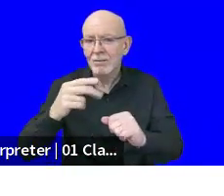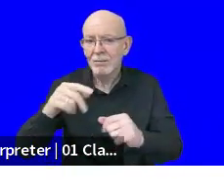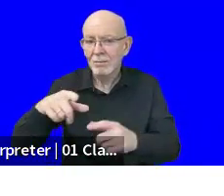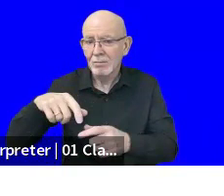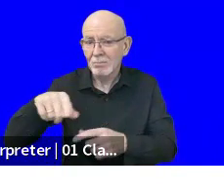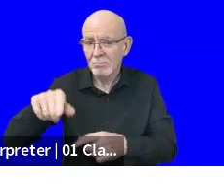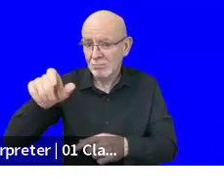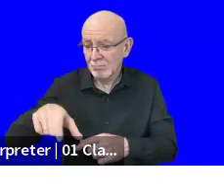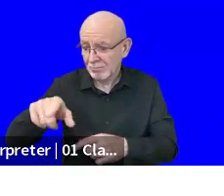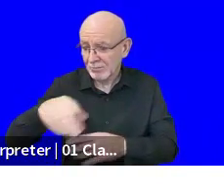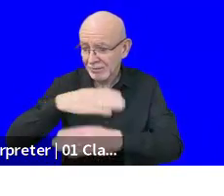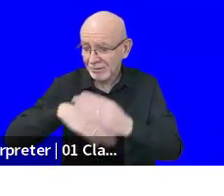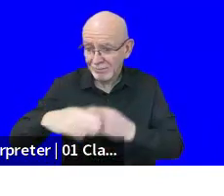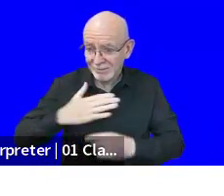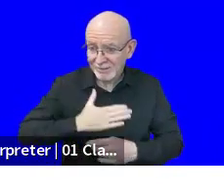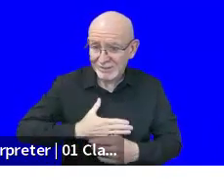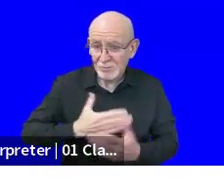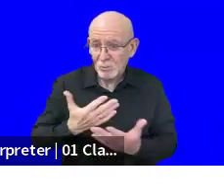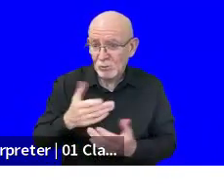the needs in terms of